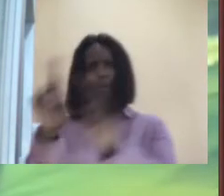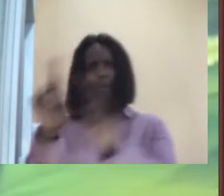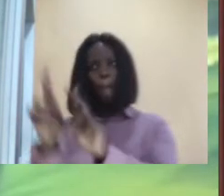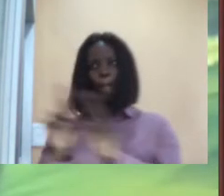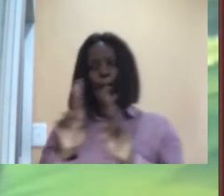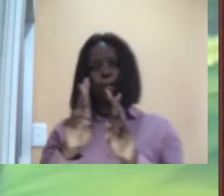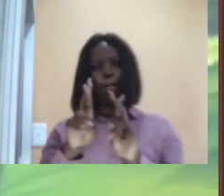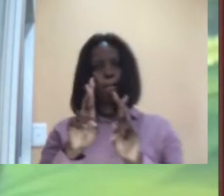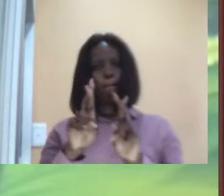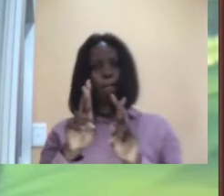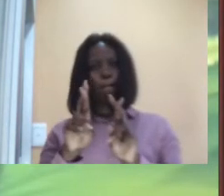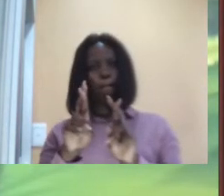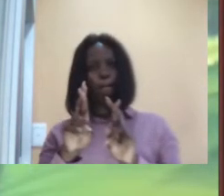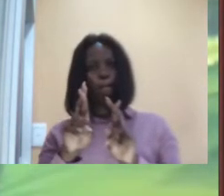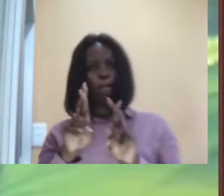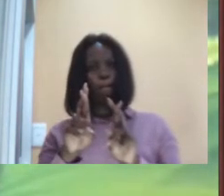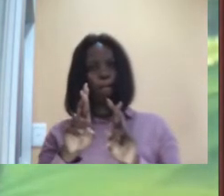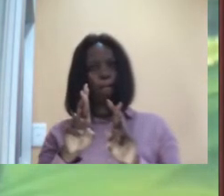get